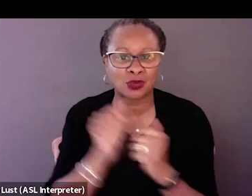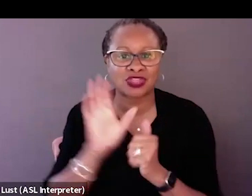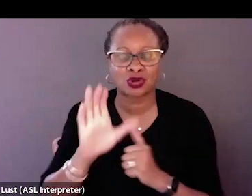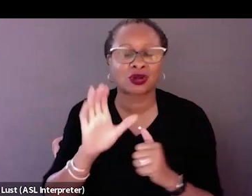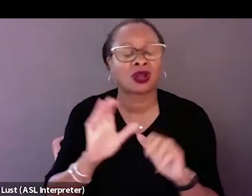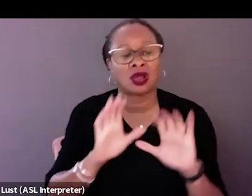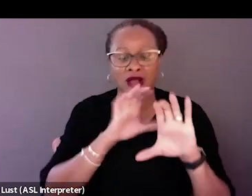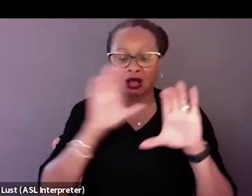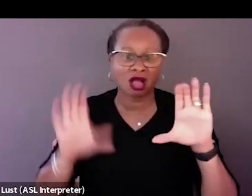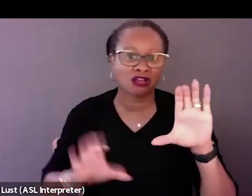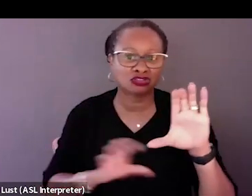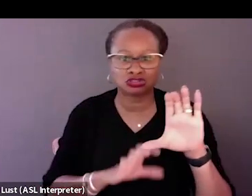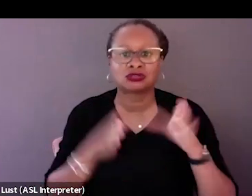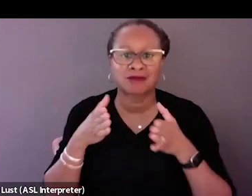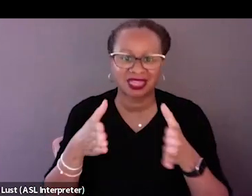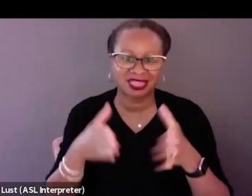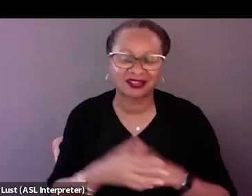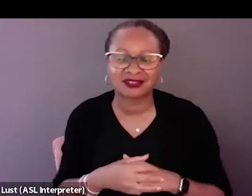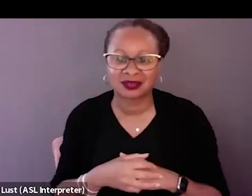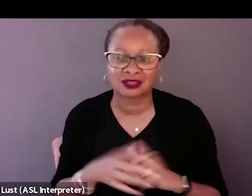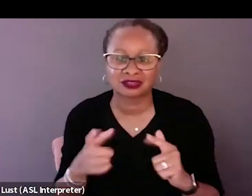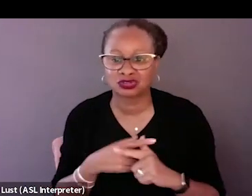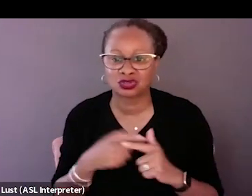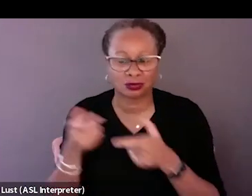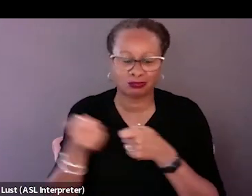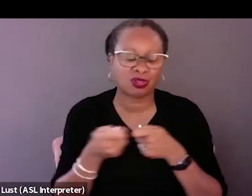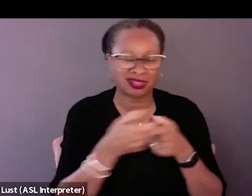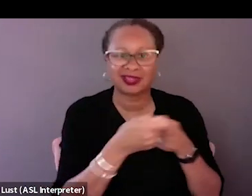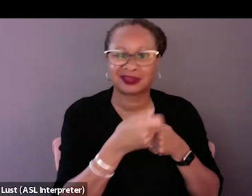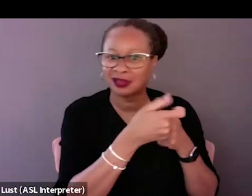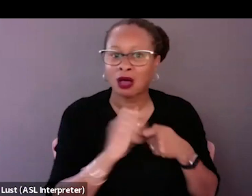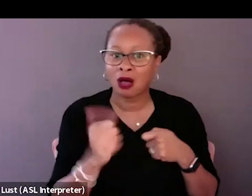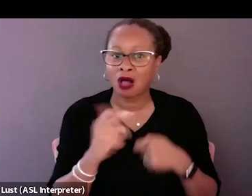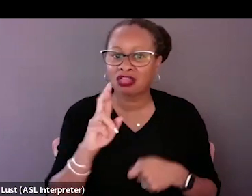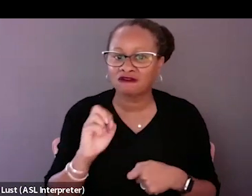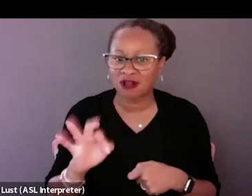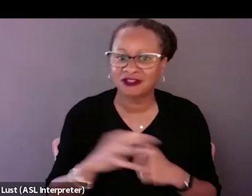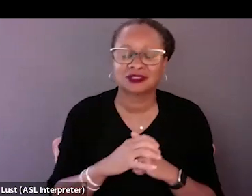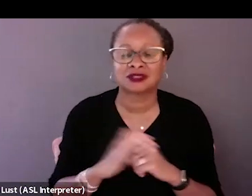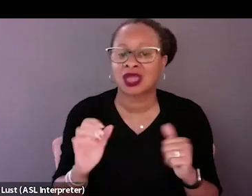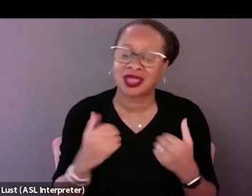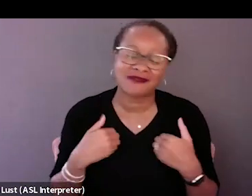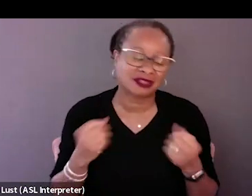collage method to pull in all of these references. And there were so many,